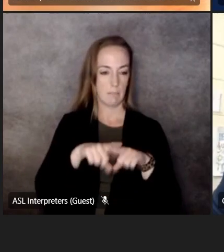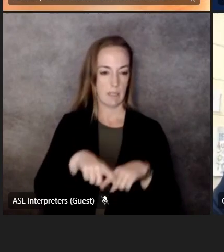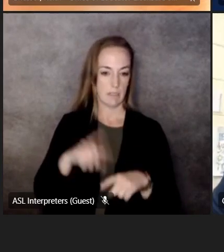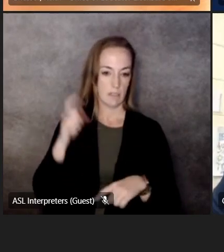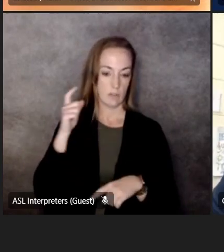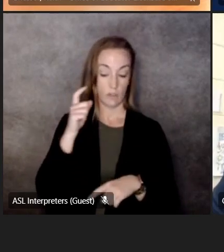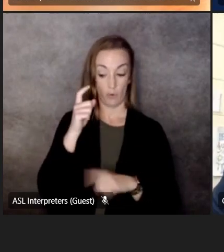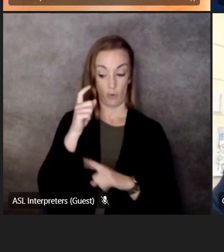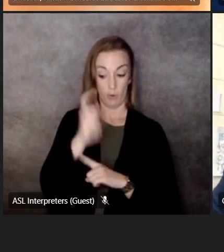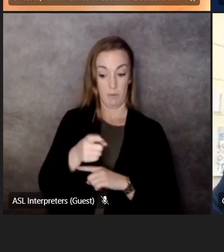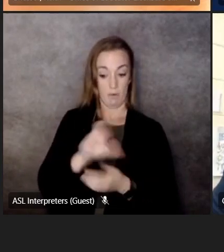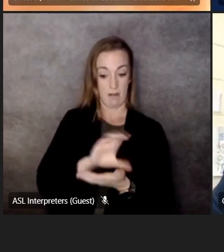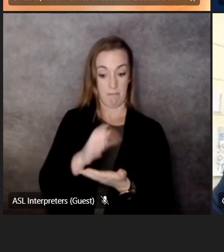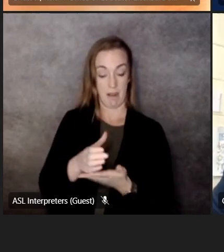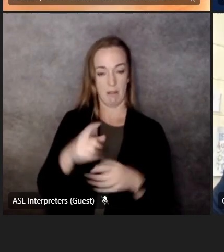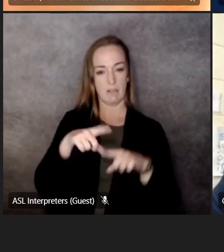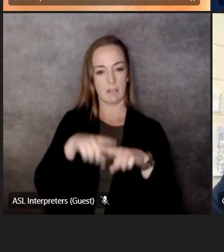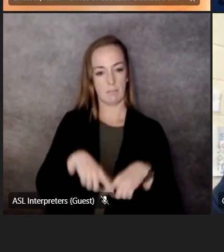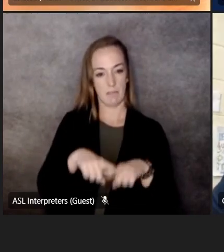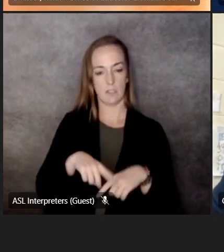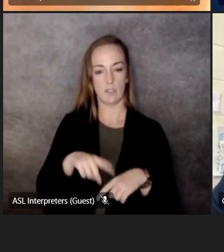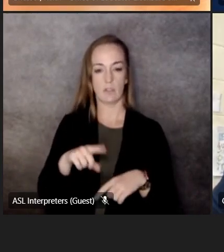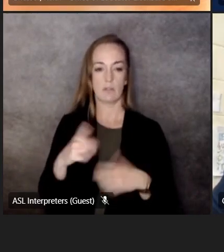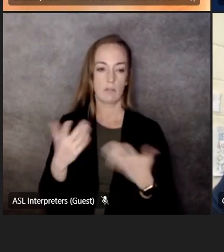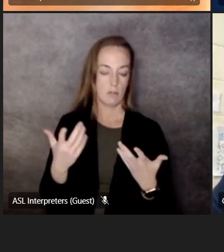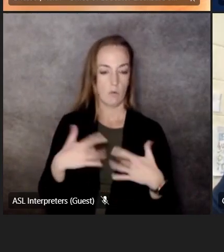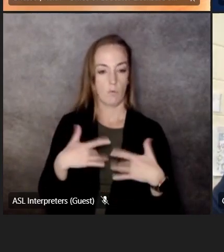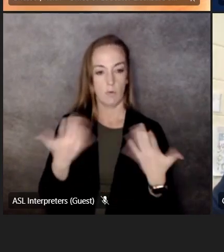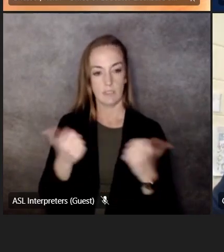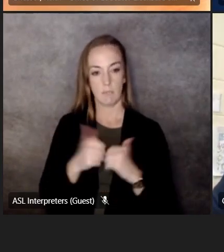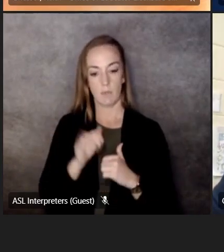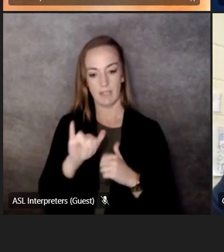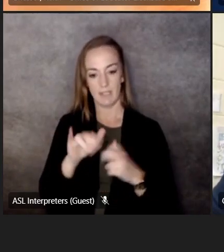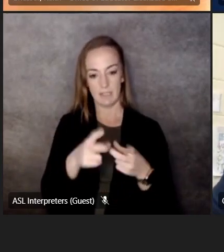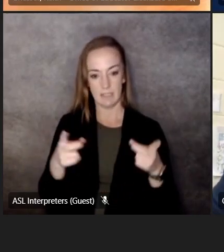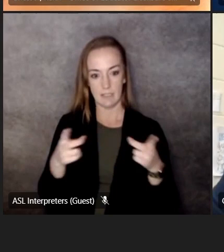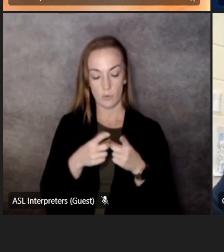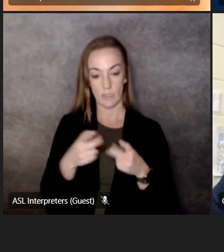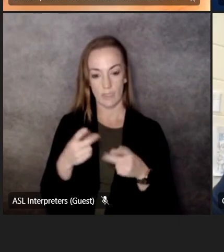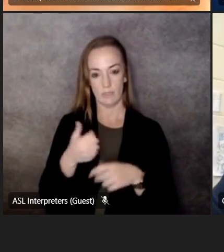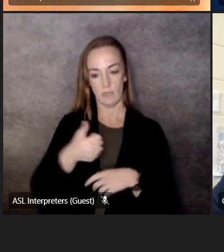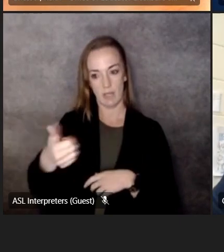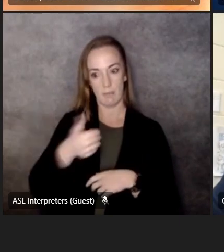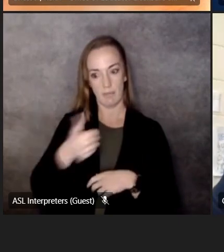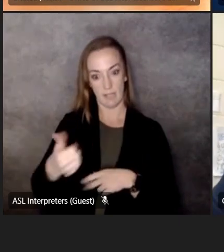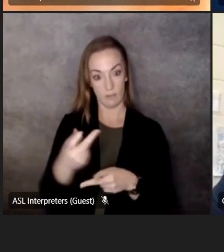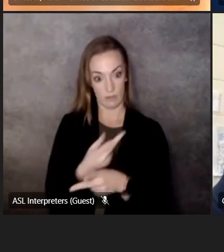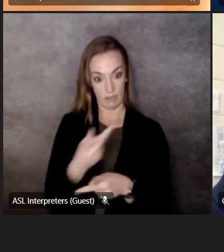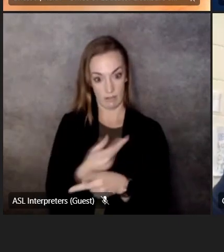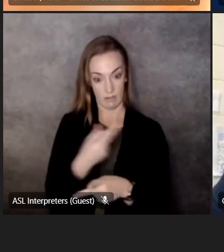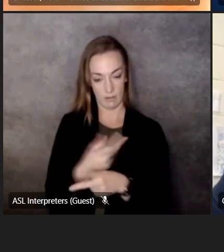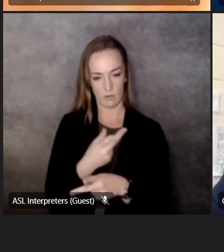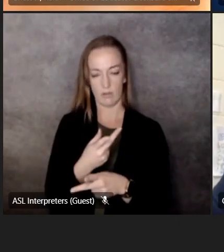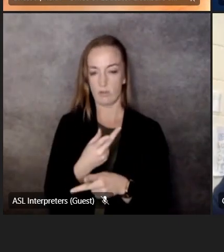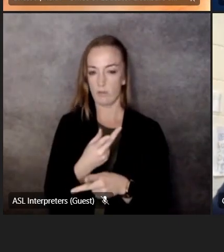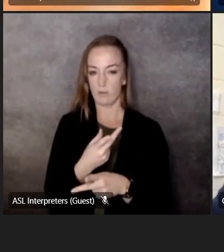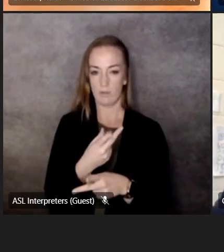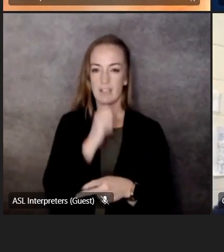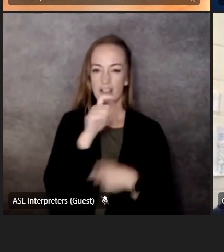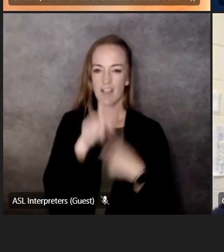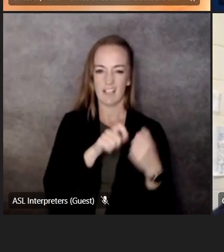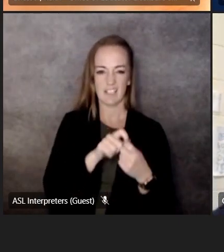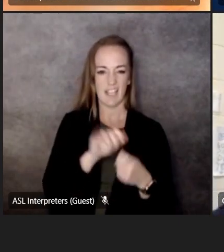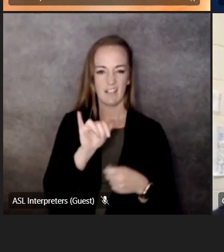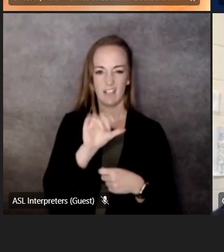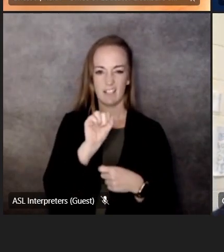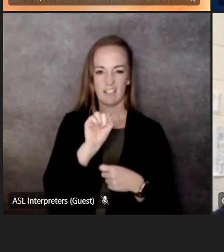where districts fall out in the transportation calculation. So there'll be it's not exactly like the SEEK formula